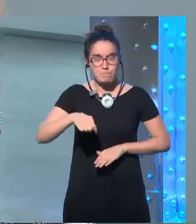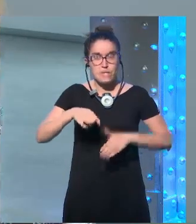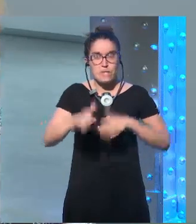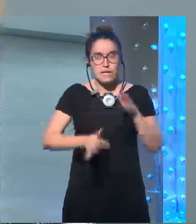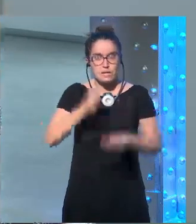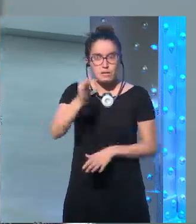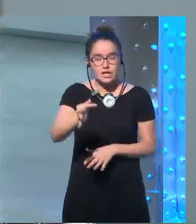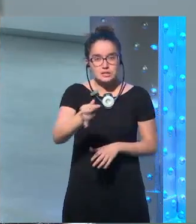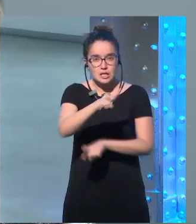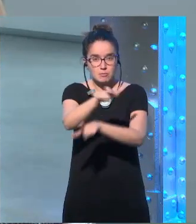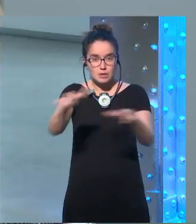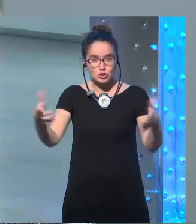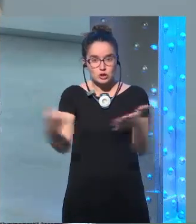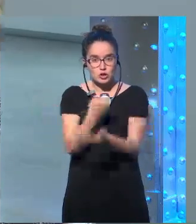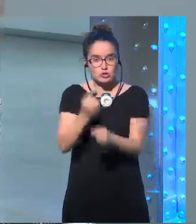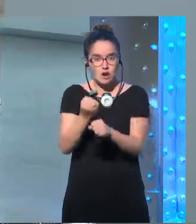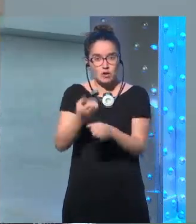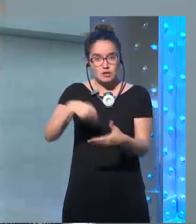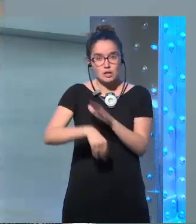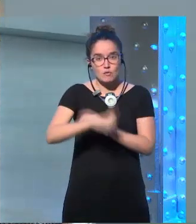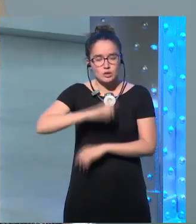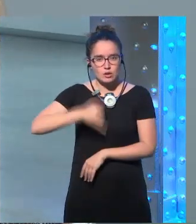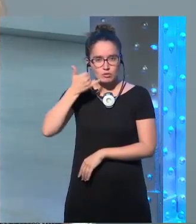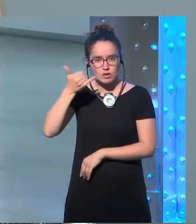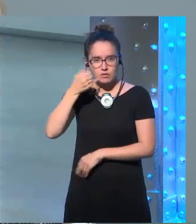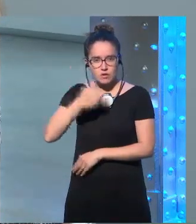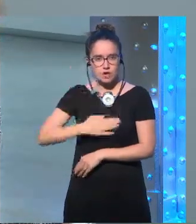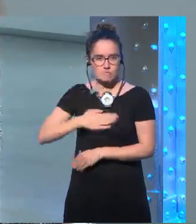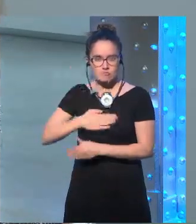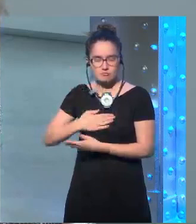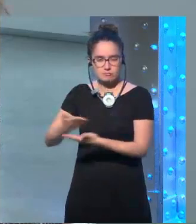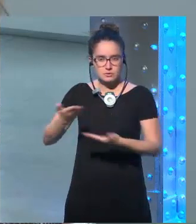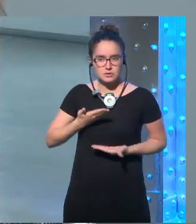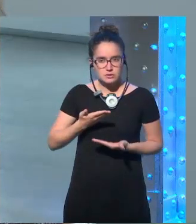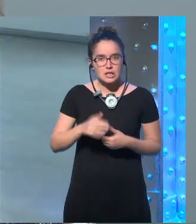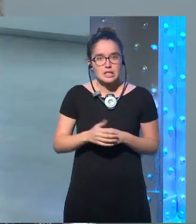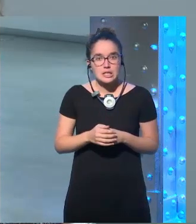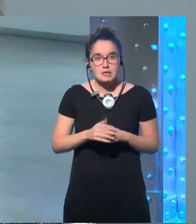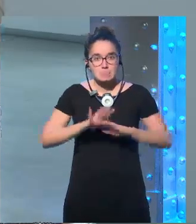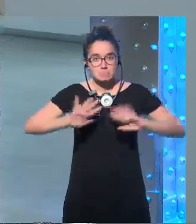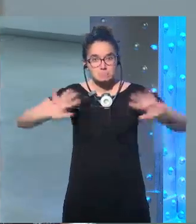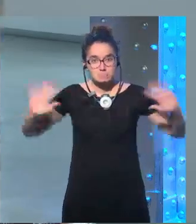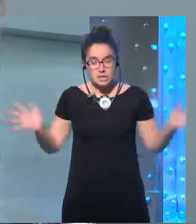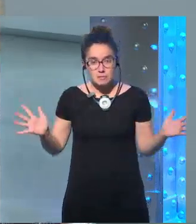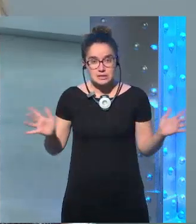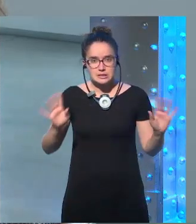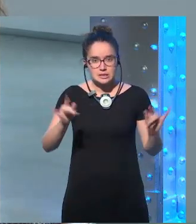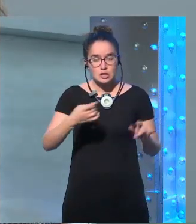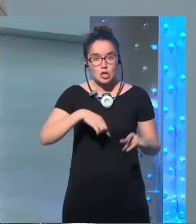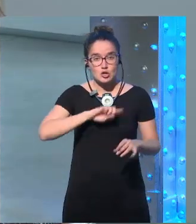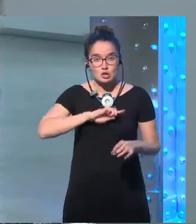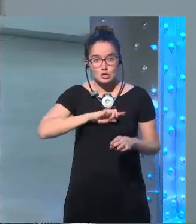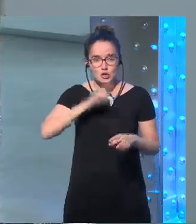own chores. I would also like to thank the personnel of the Telefónica Foundation that are